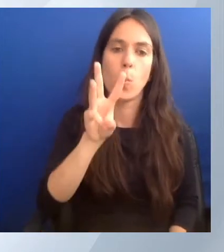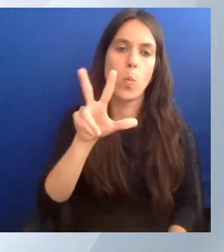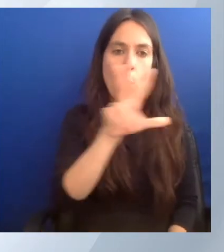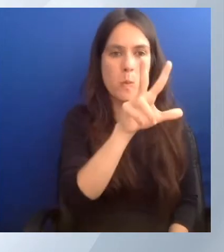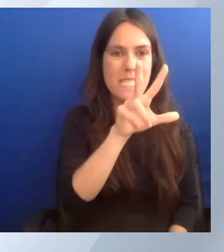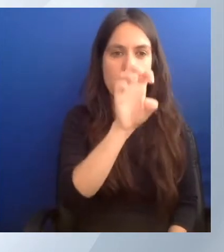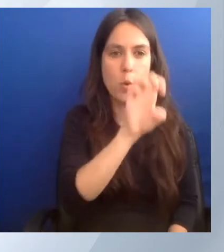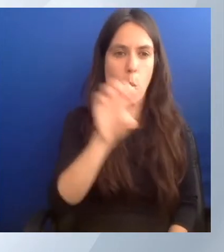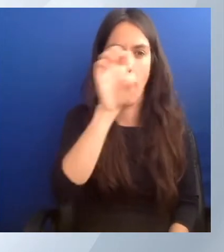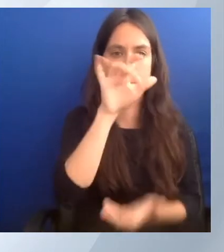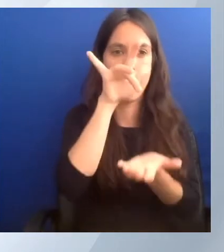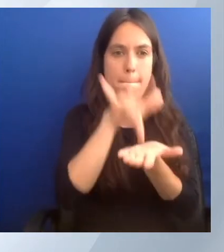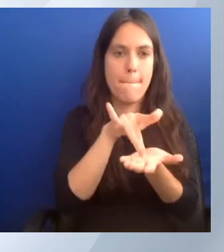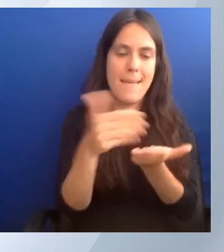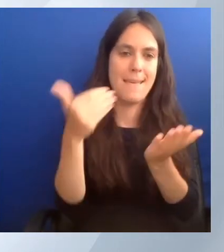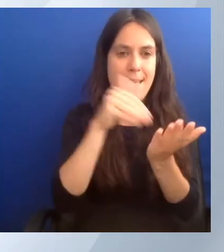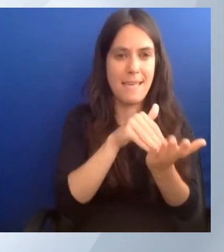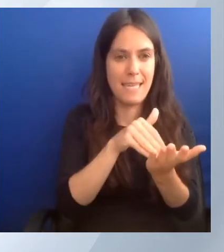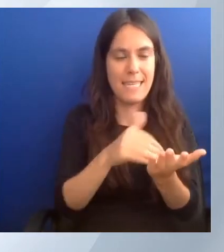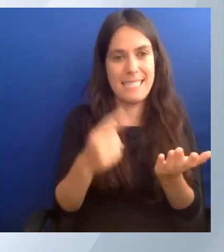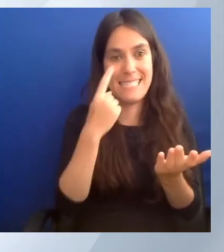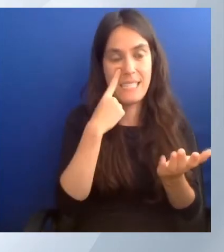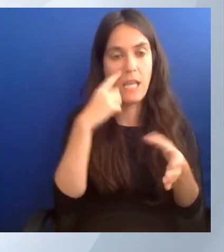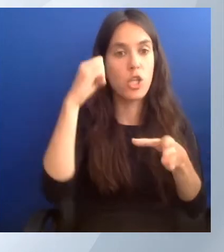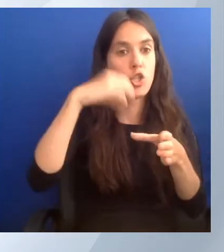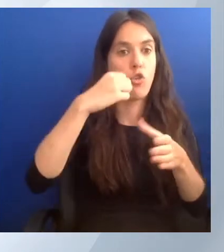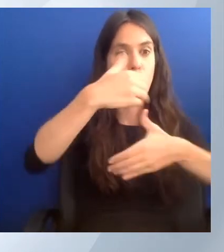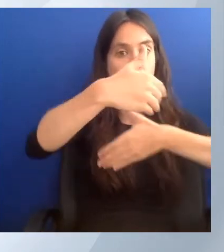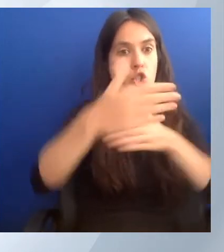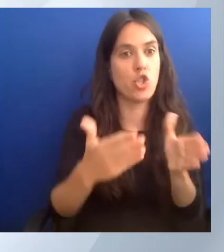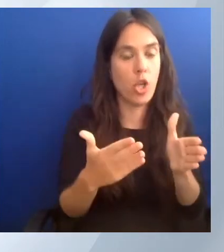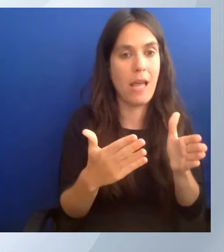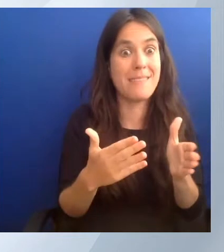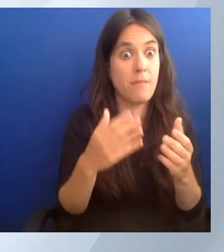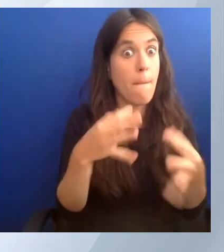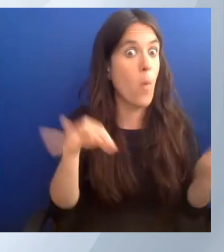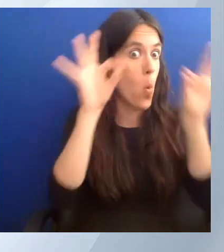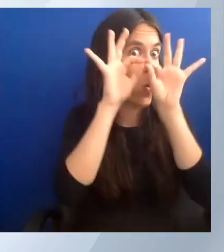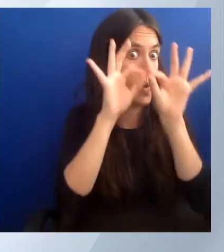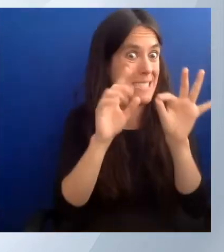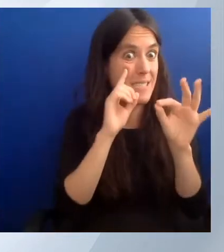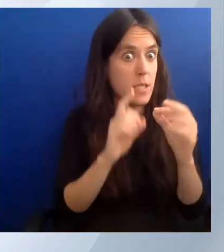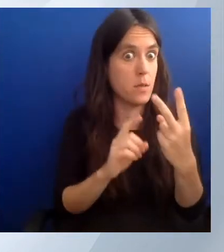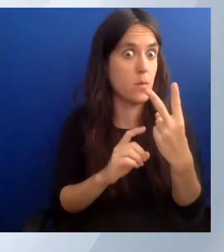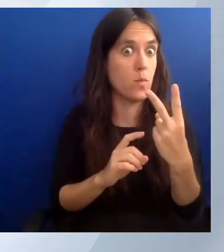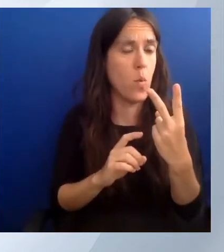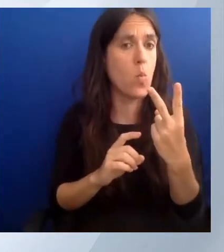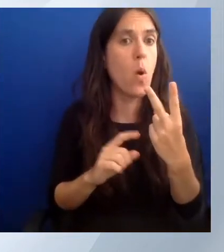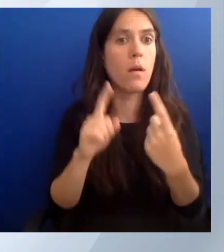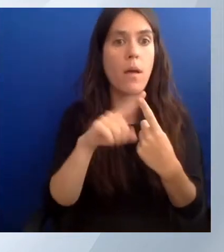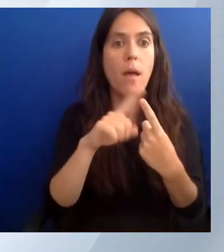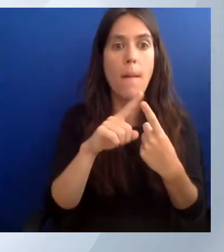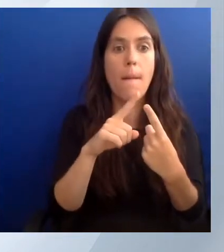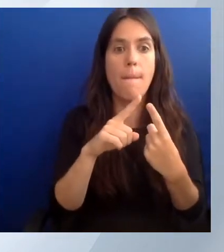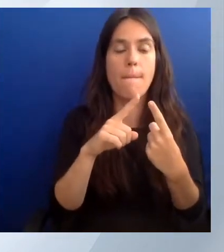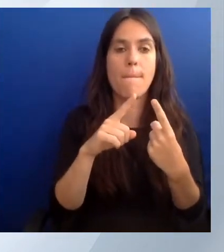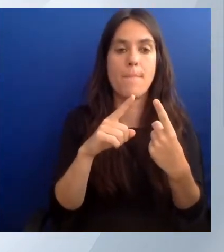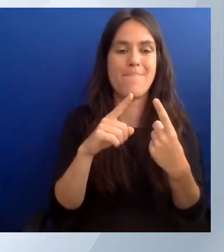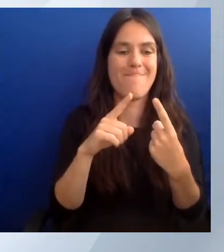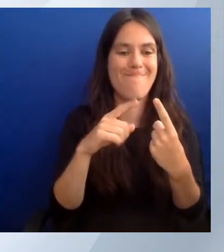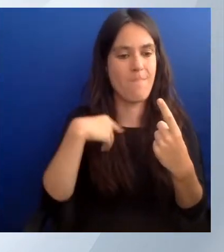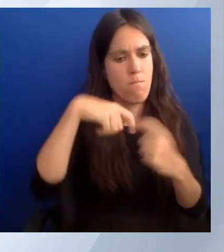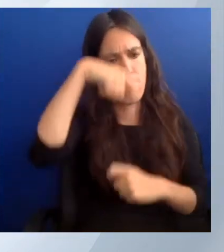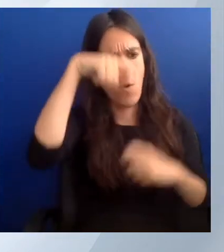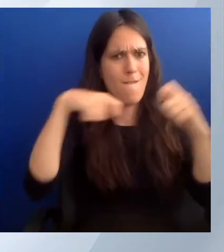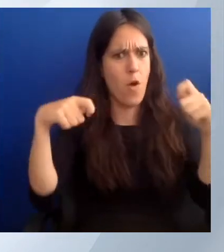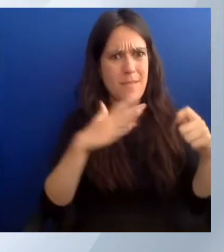else. And the location for a storage account is important for 2 reasons. First one is performance. You want your storage as close to